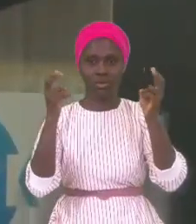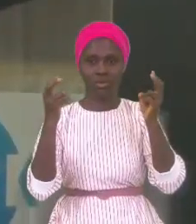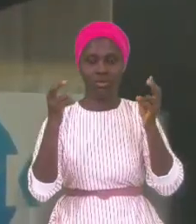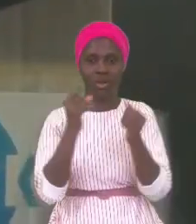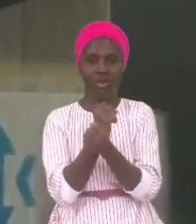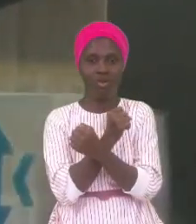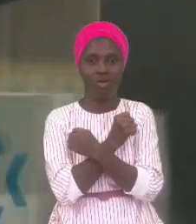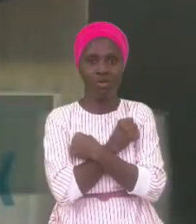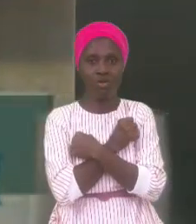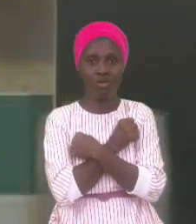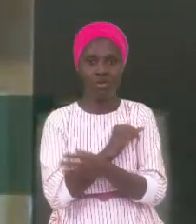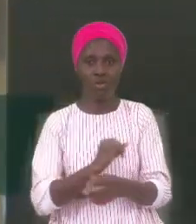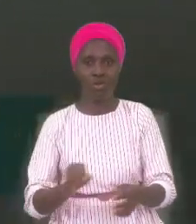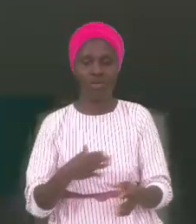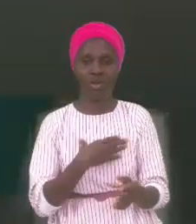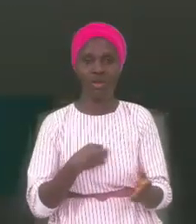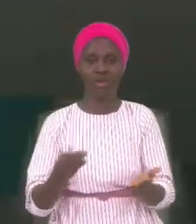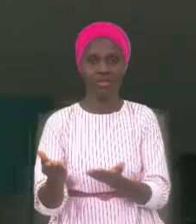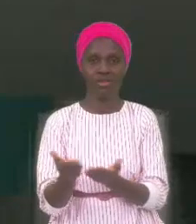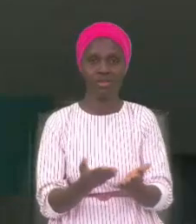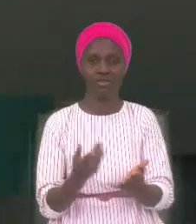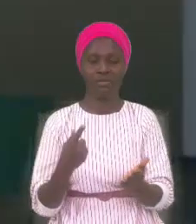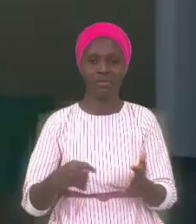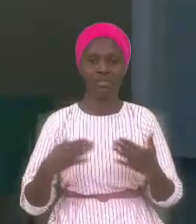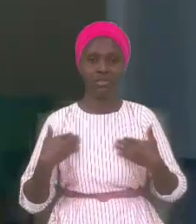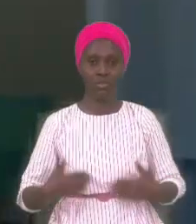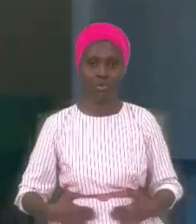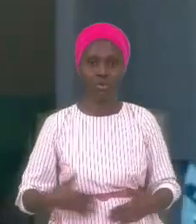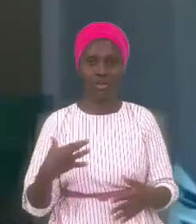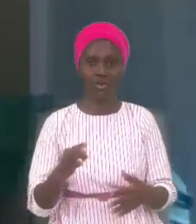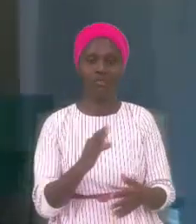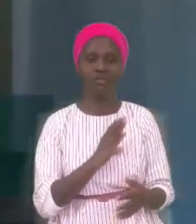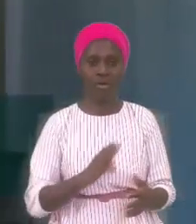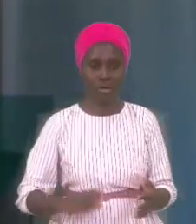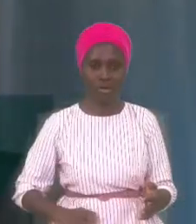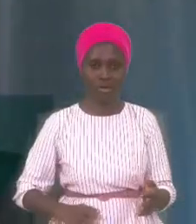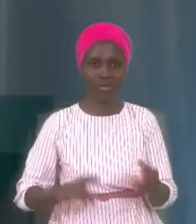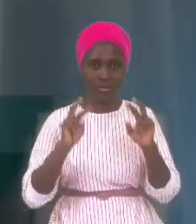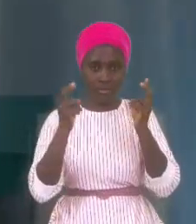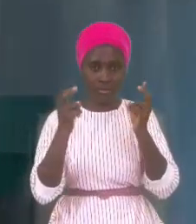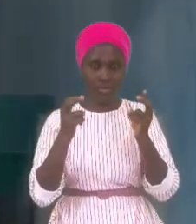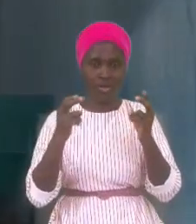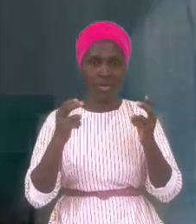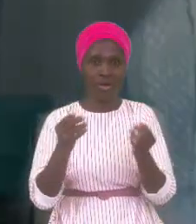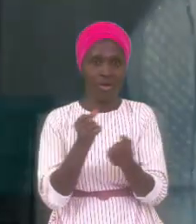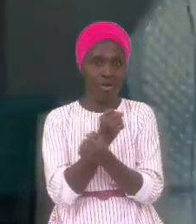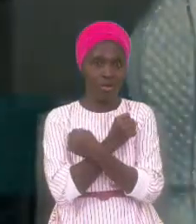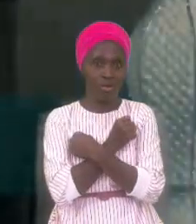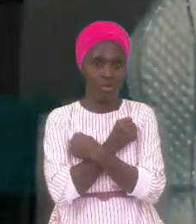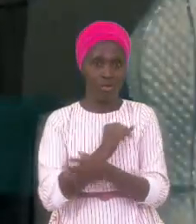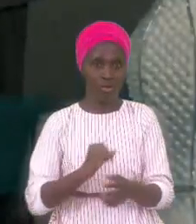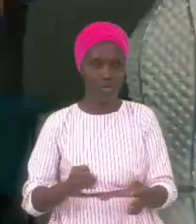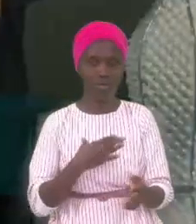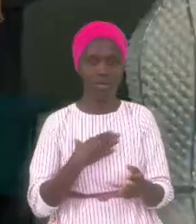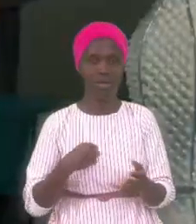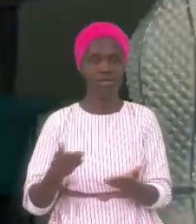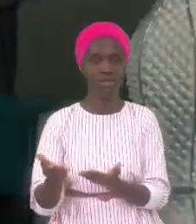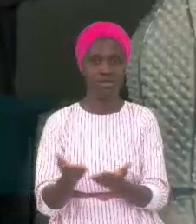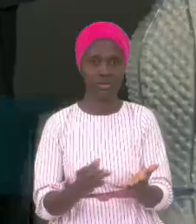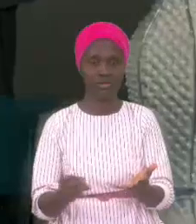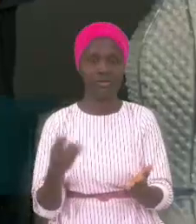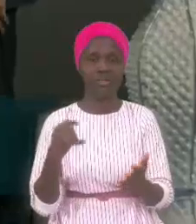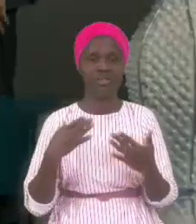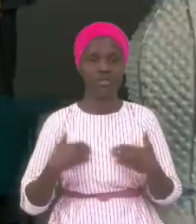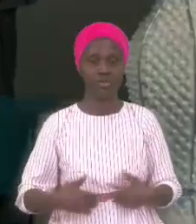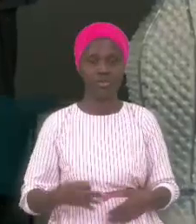serving the body of Christ. Loving and serving the body of Christ. If I don't know who the